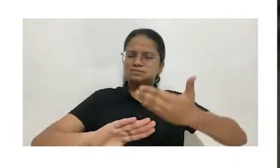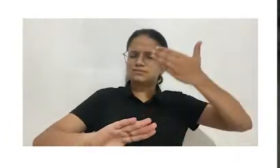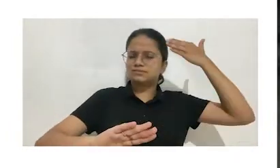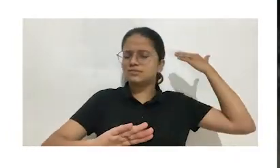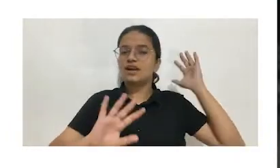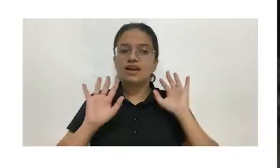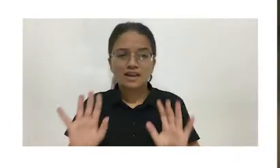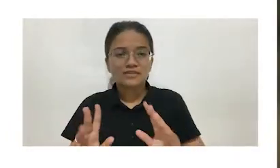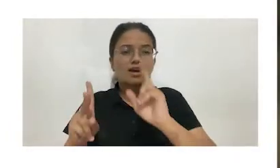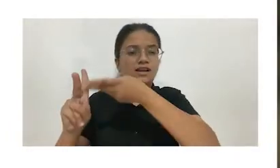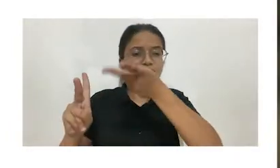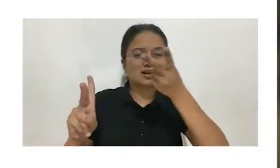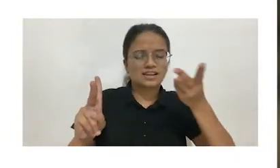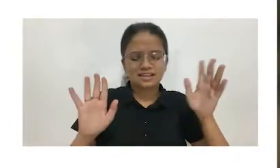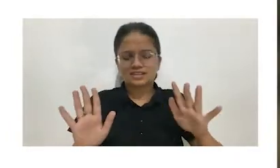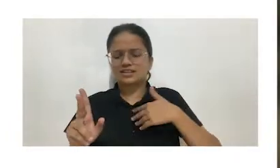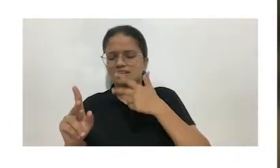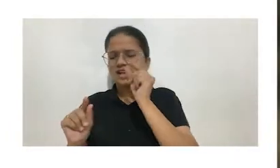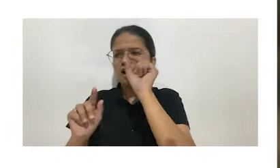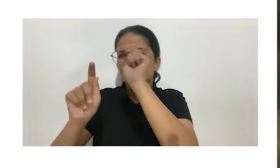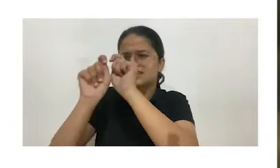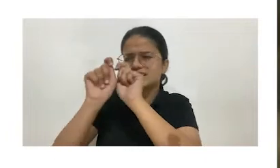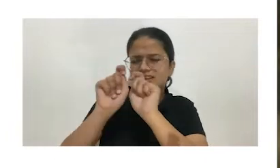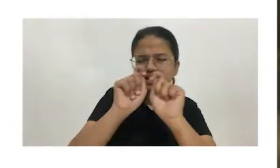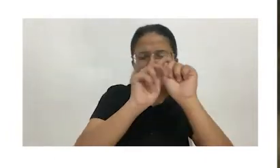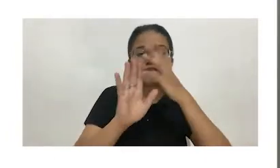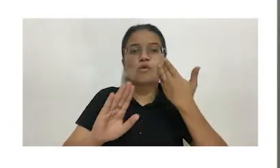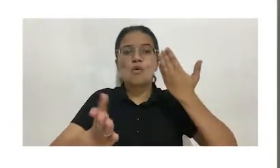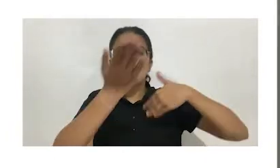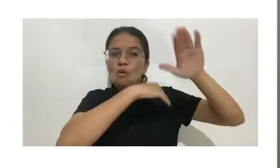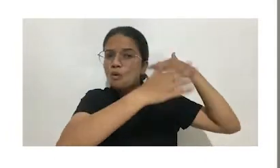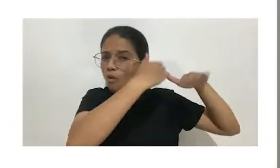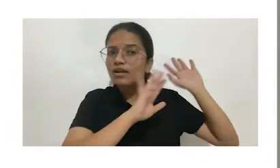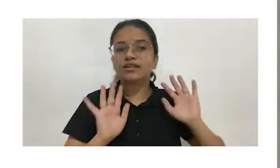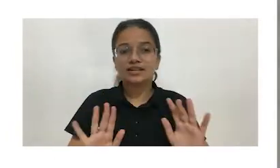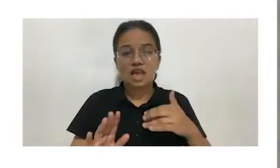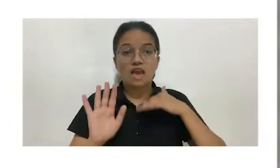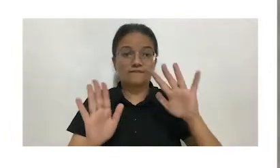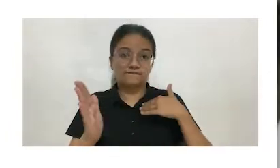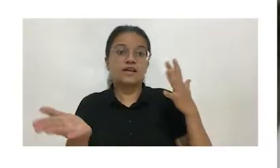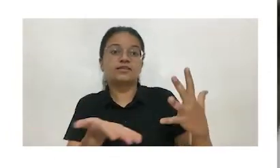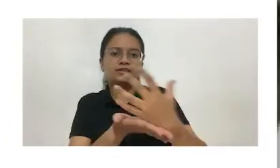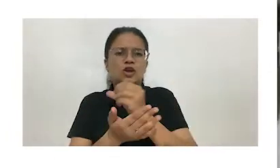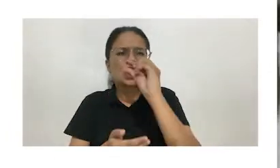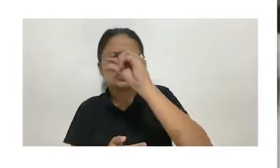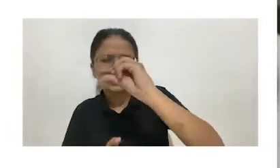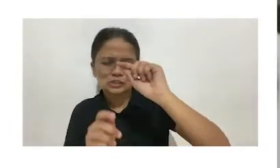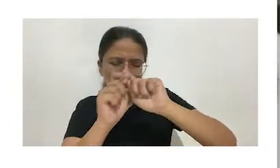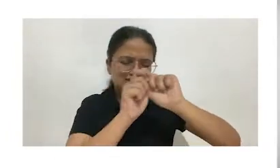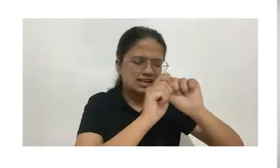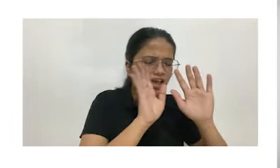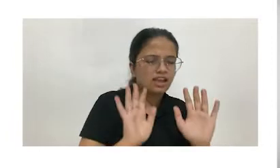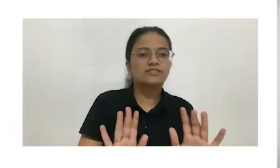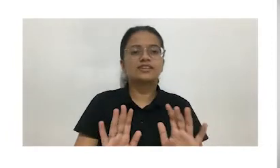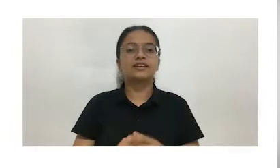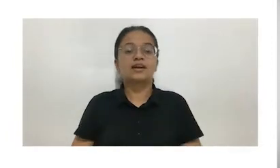Some of the earliest objects we have is perhaps the Brahmani from the 10th century. We have the pre-modern collection, we have miniatures